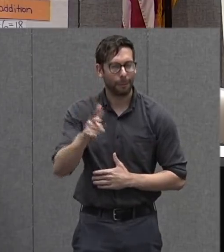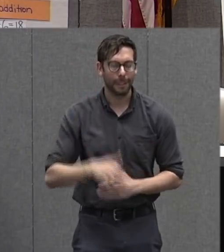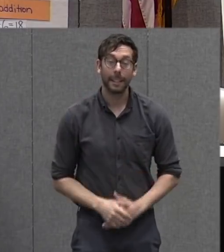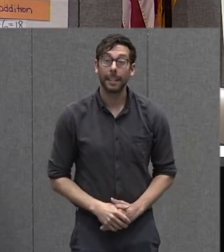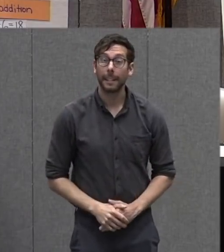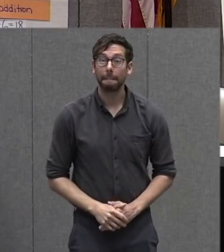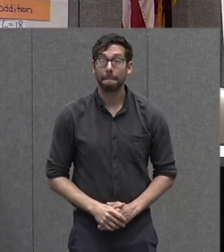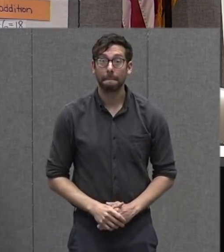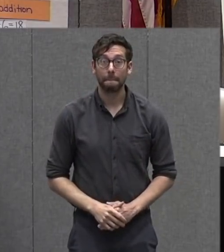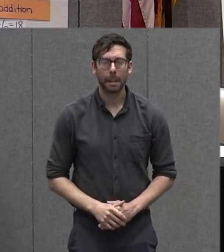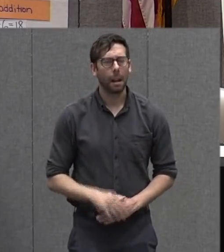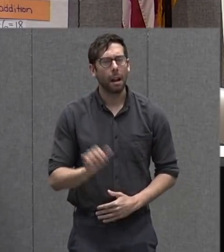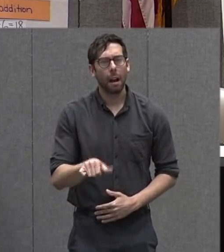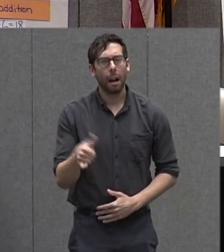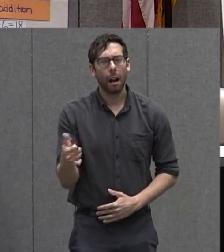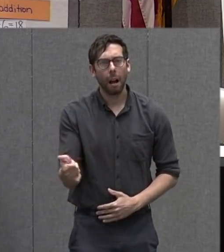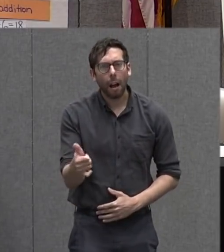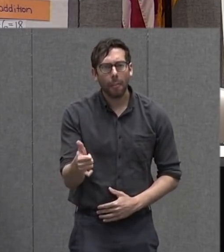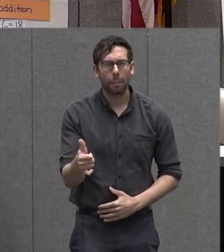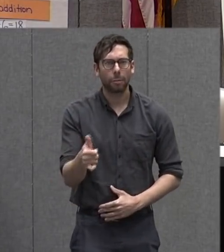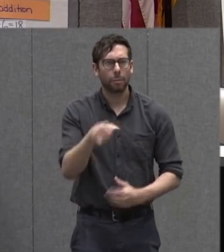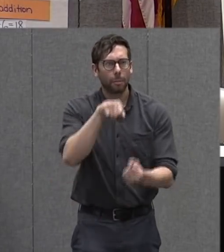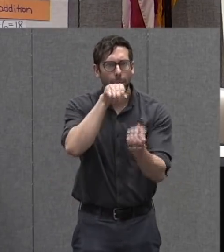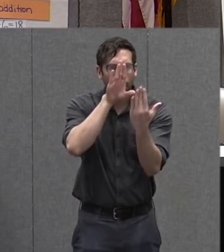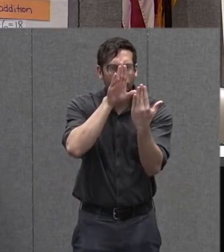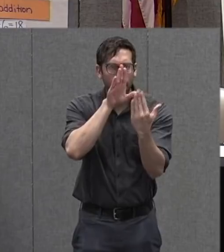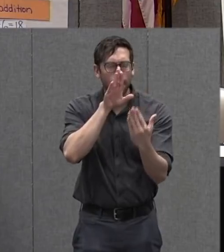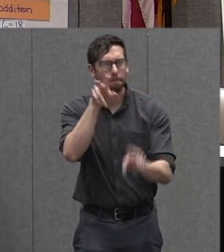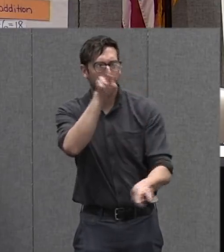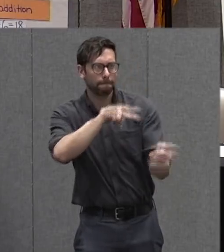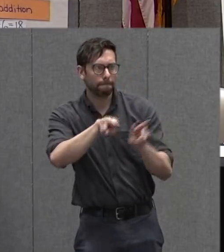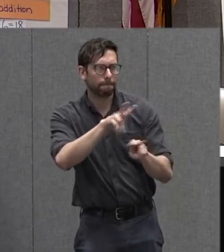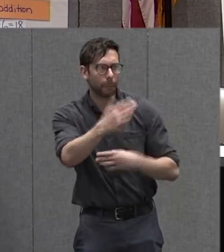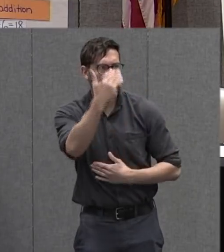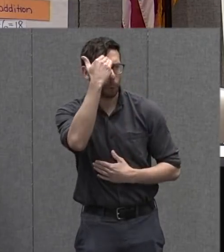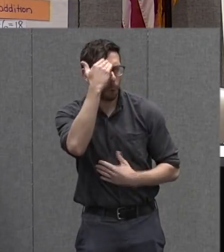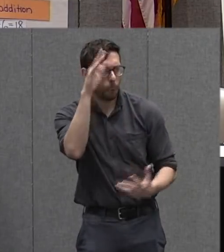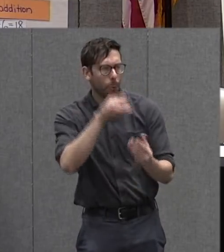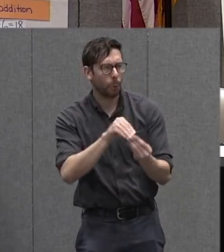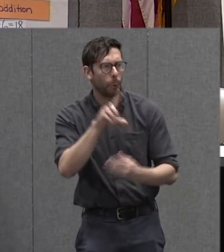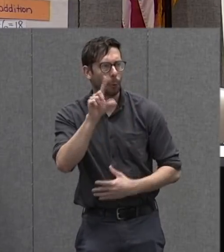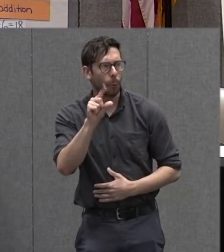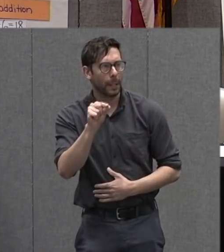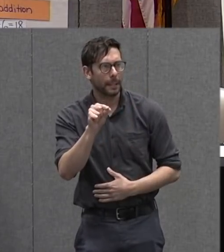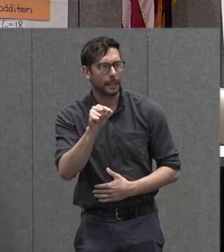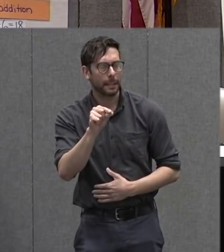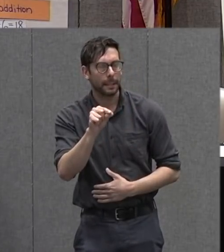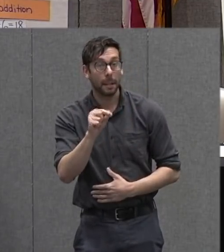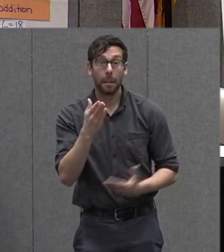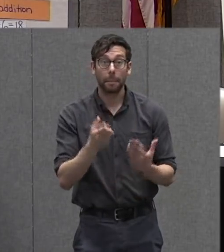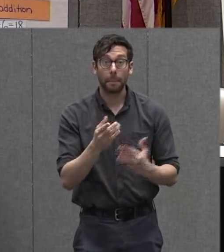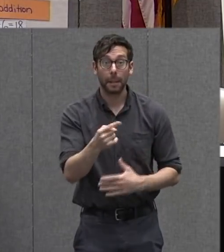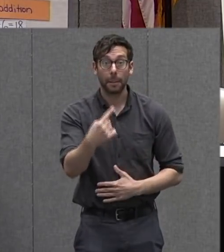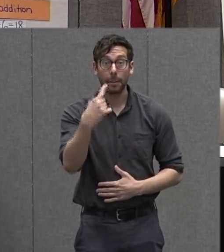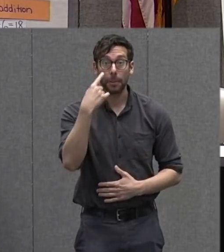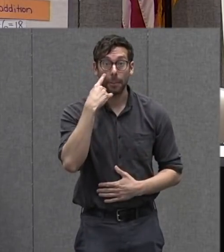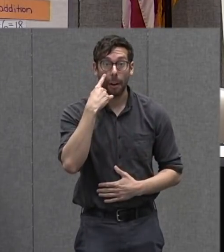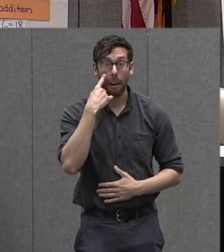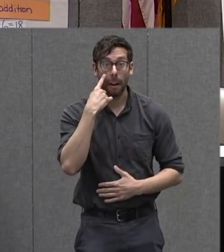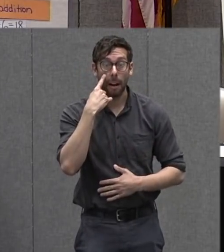see some other patterns here in our group of 4-5s? Maybe you thought about, if I put 2 5s together, that makes